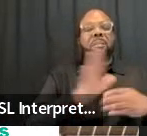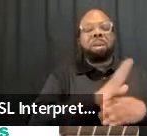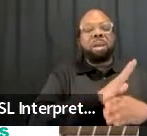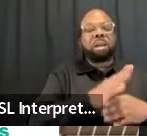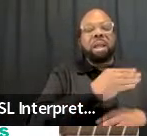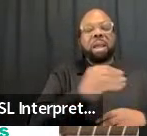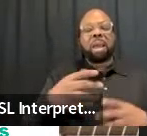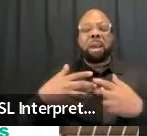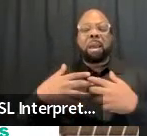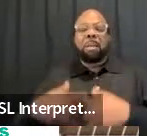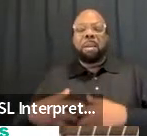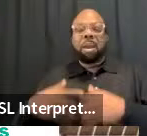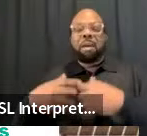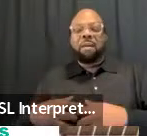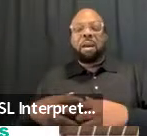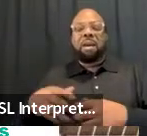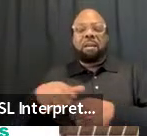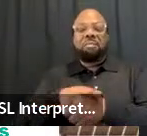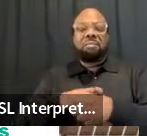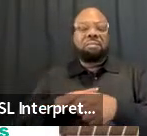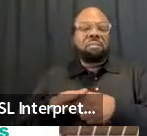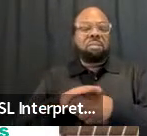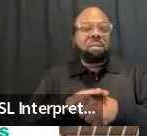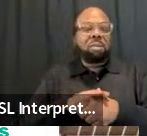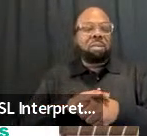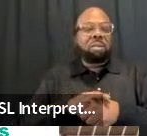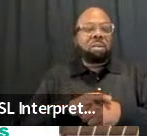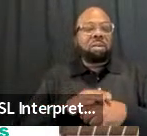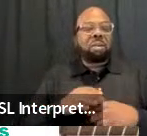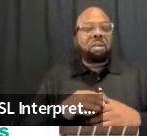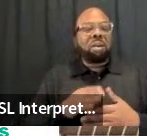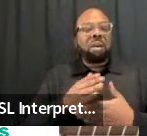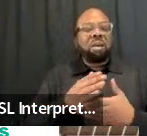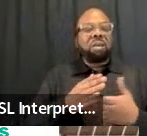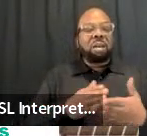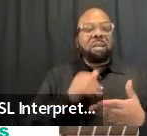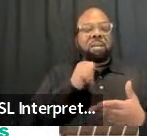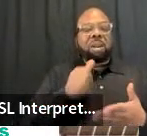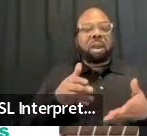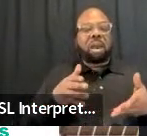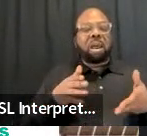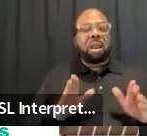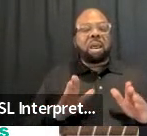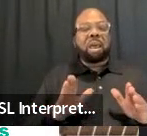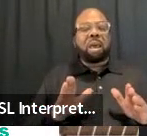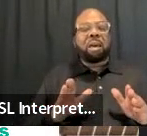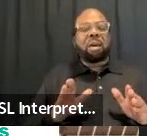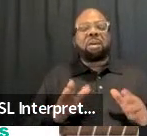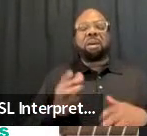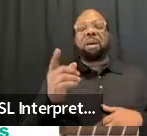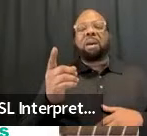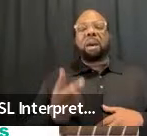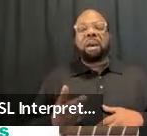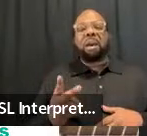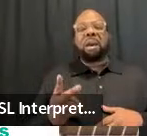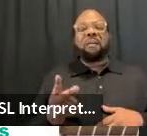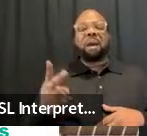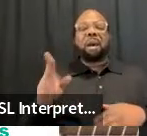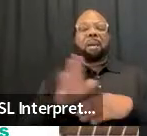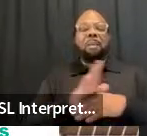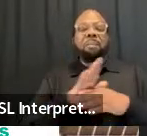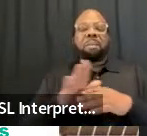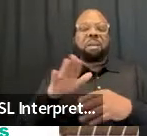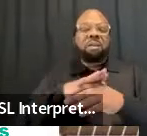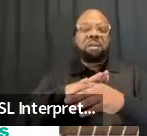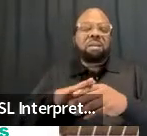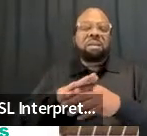issue is that these facilities aren't allowed in the other half of our commercial districts, which are also the commercial